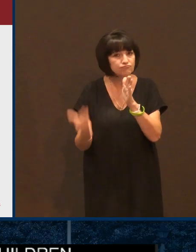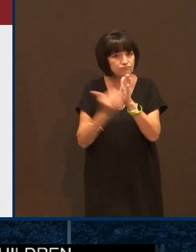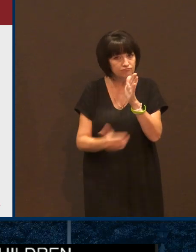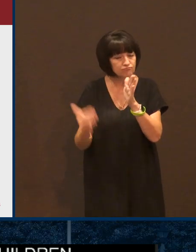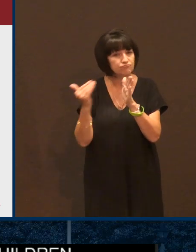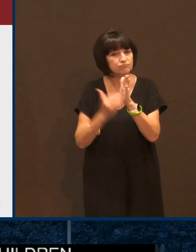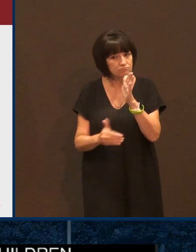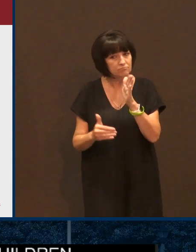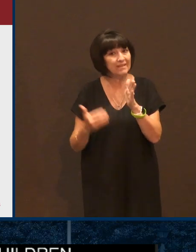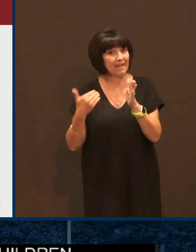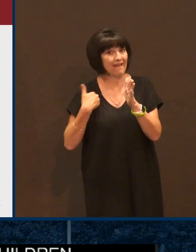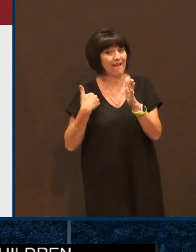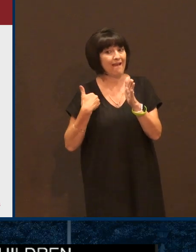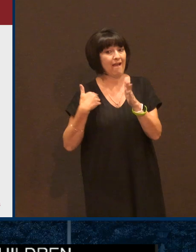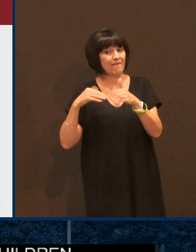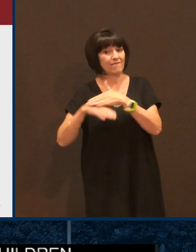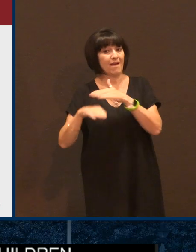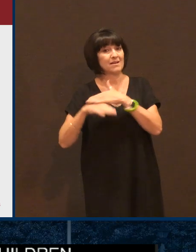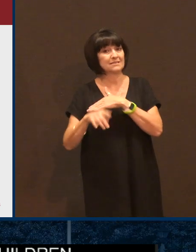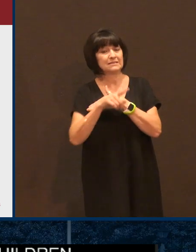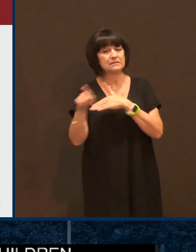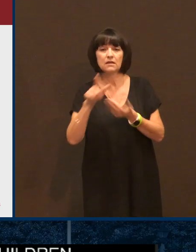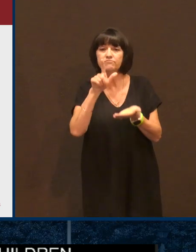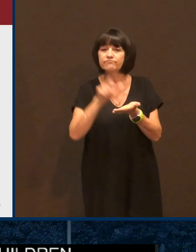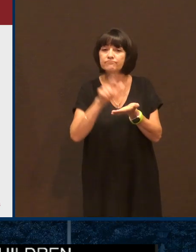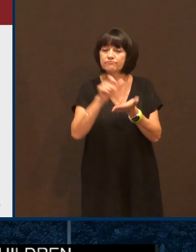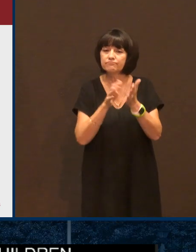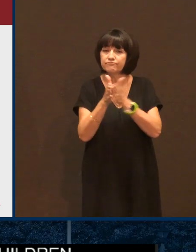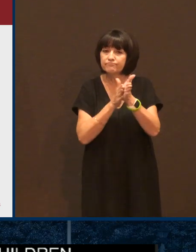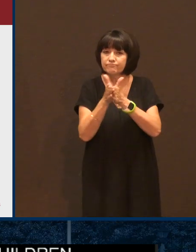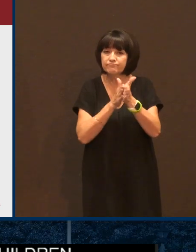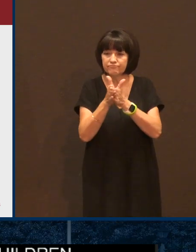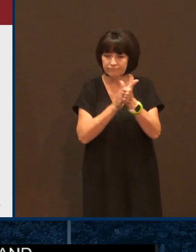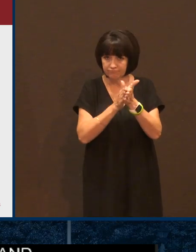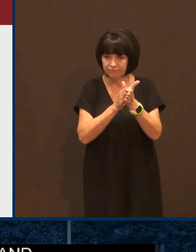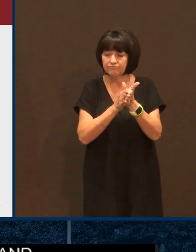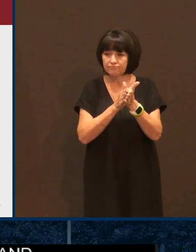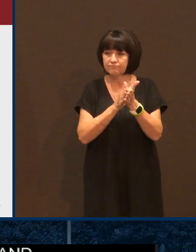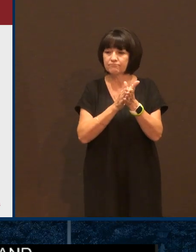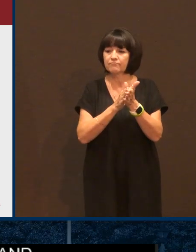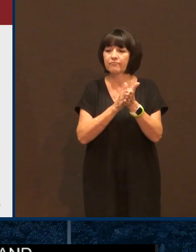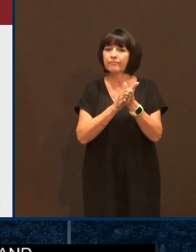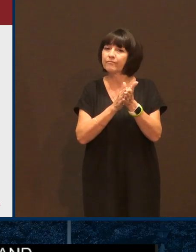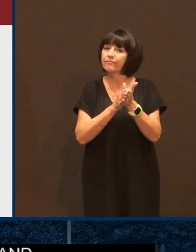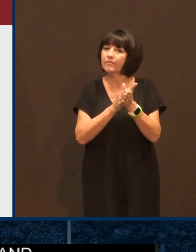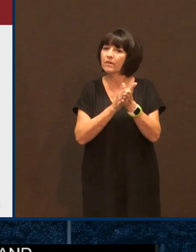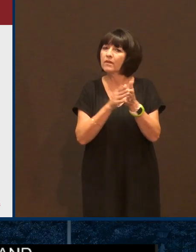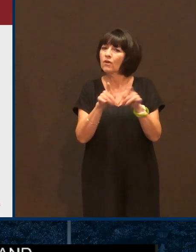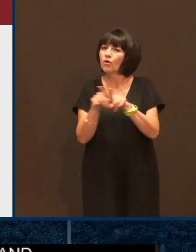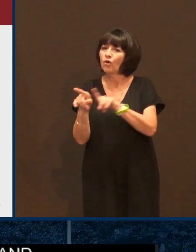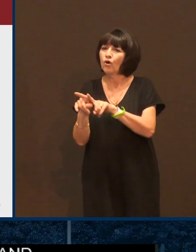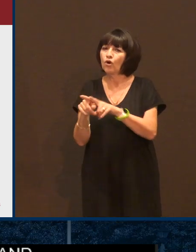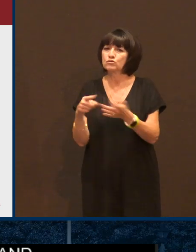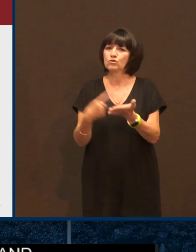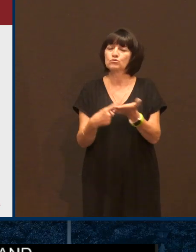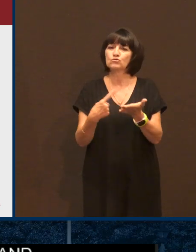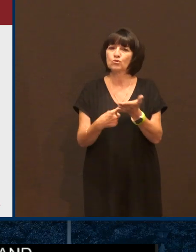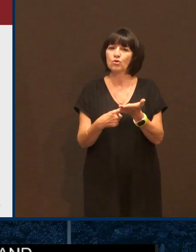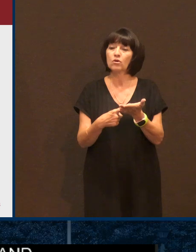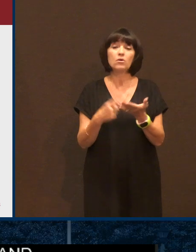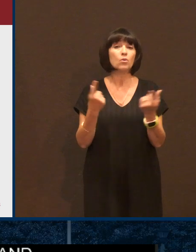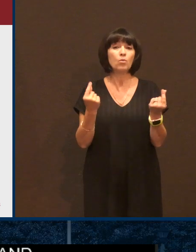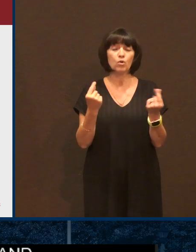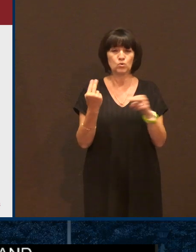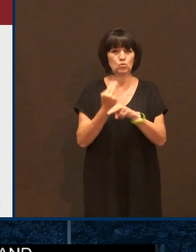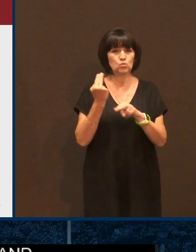hand sanitizers being important. We've also talked a bit about the importance of utilizing outdoor spaces.